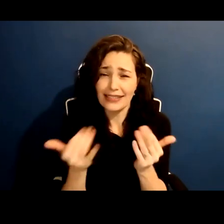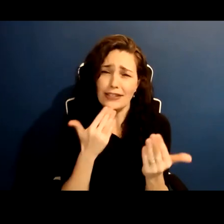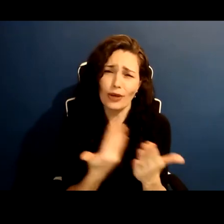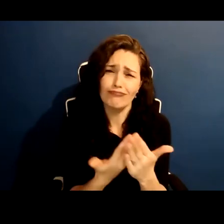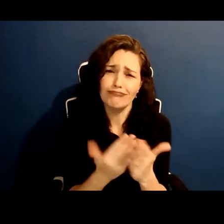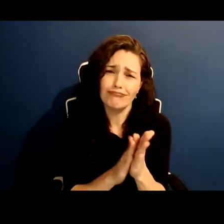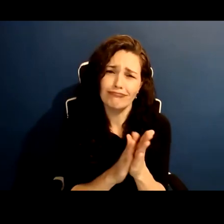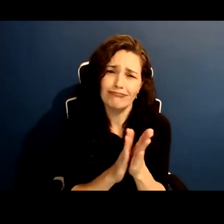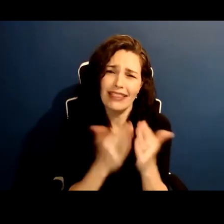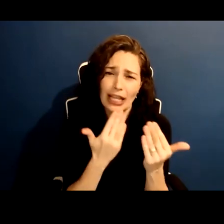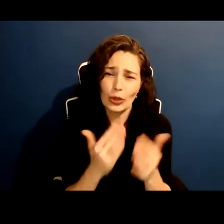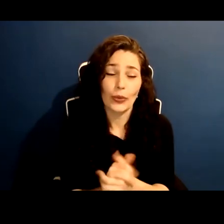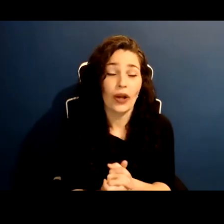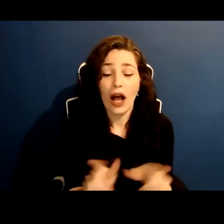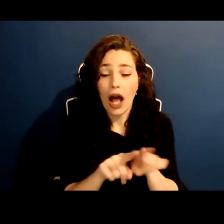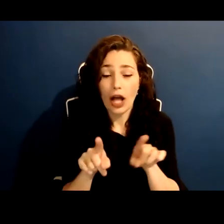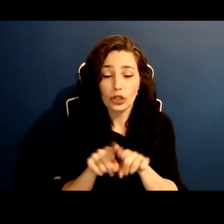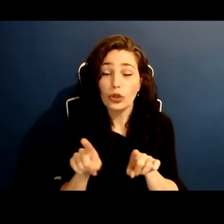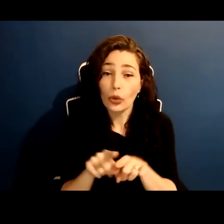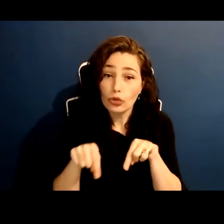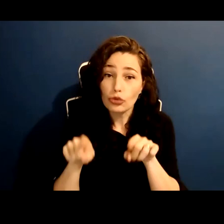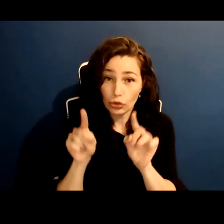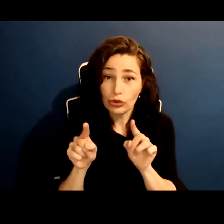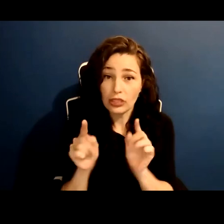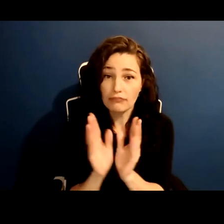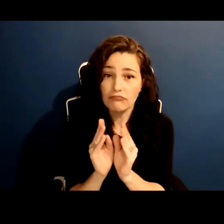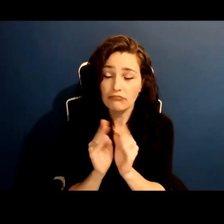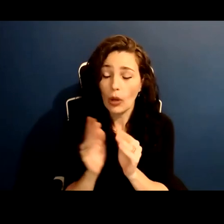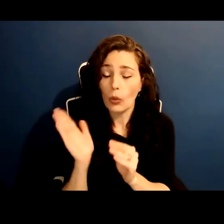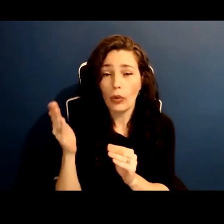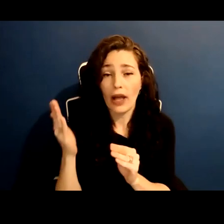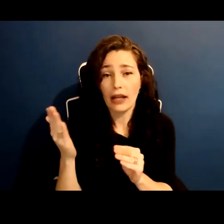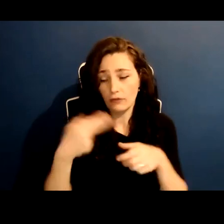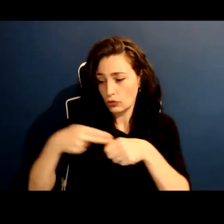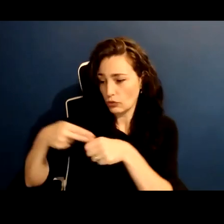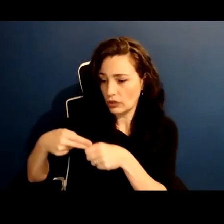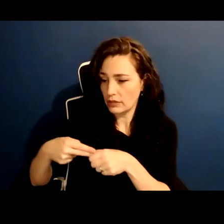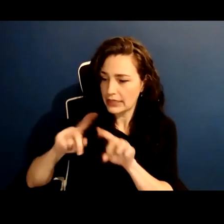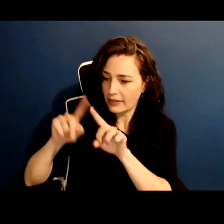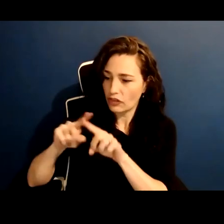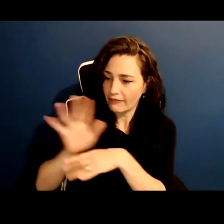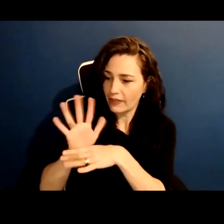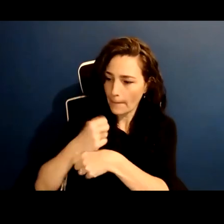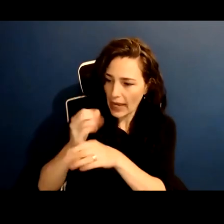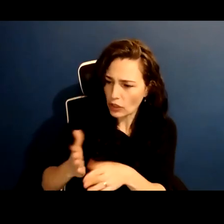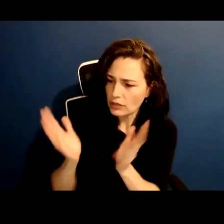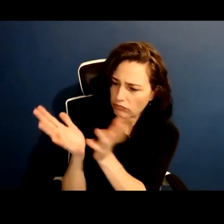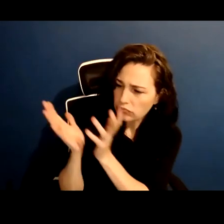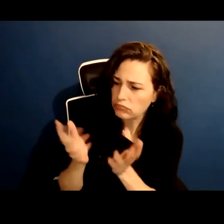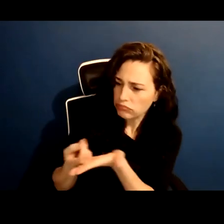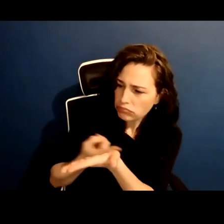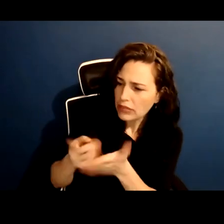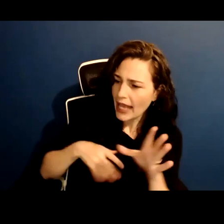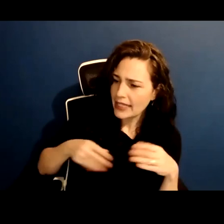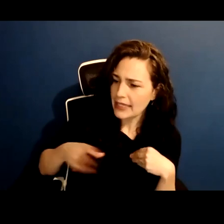this session, we will also be joined with some filmmakers, and we will be talking with them, and we will be accepting